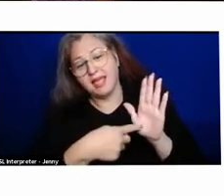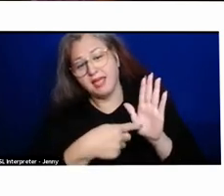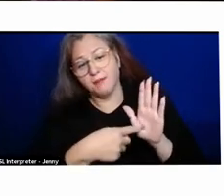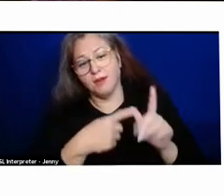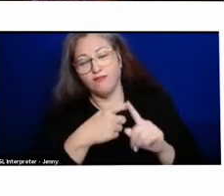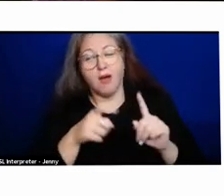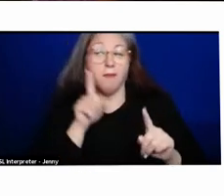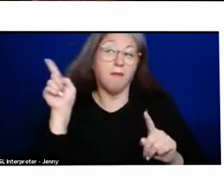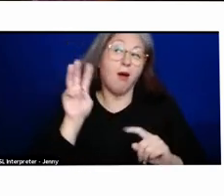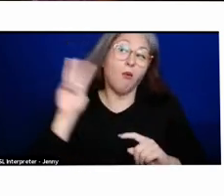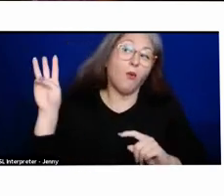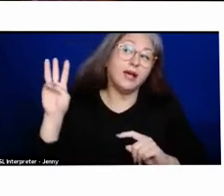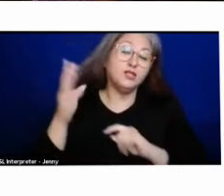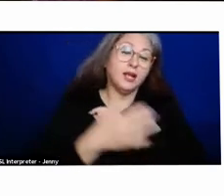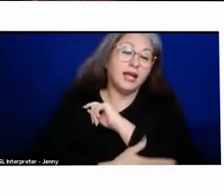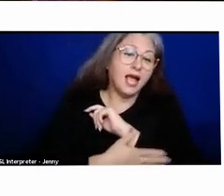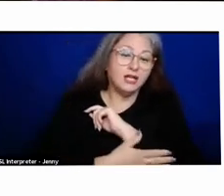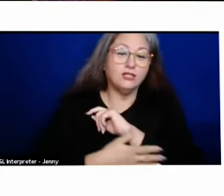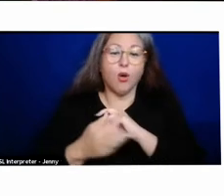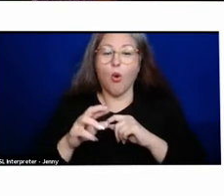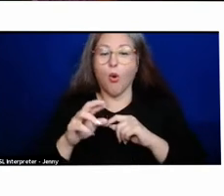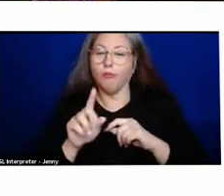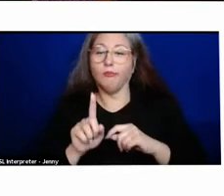from the West or the global North that